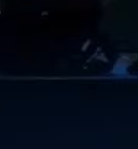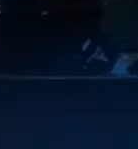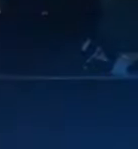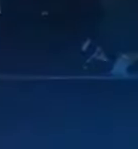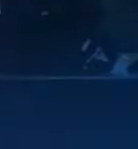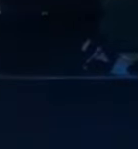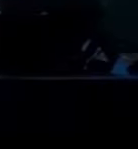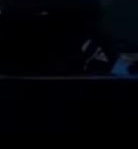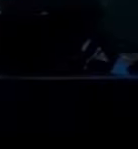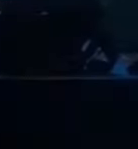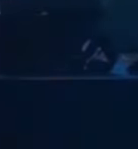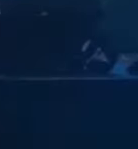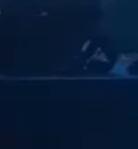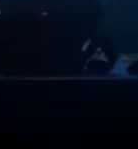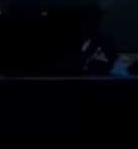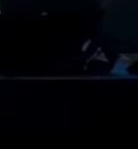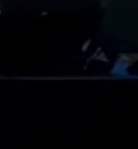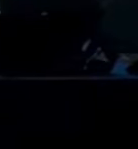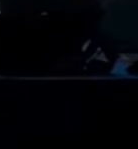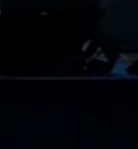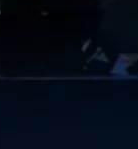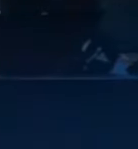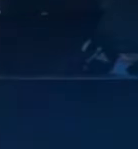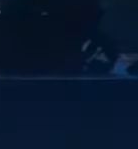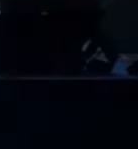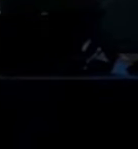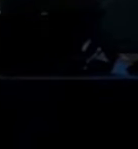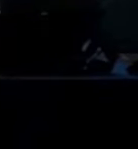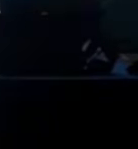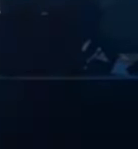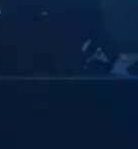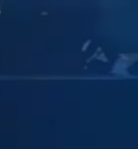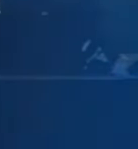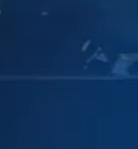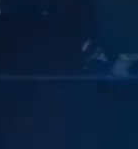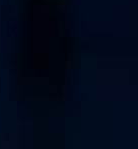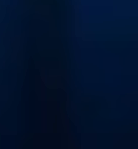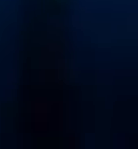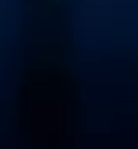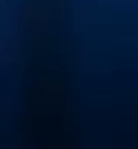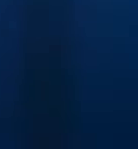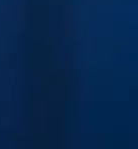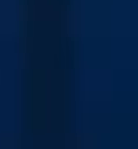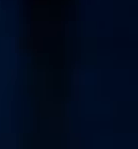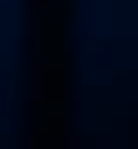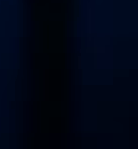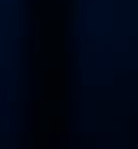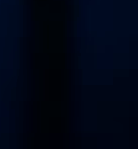of us. So now I don't just raise my own salary as a missionary, but I'm also raising money to pay some other